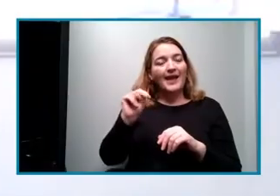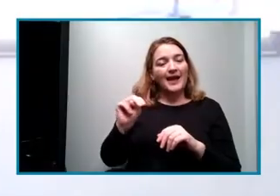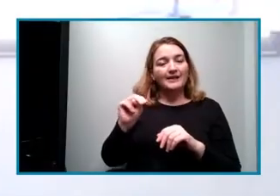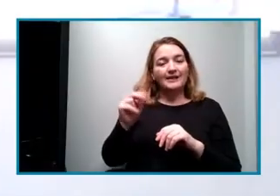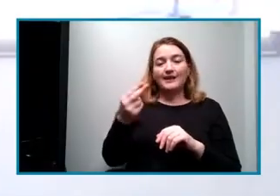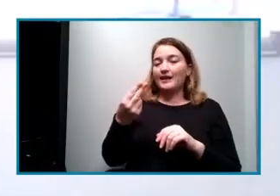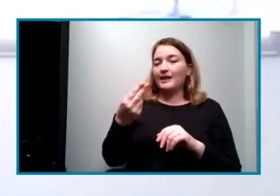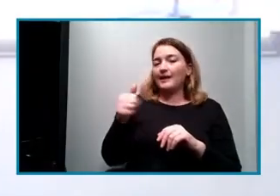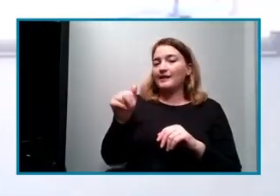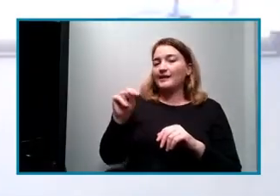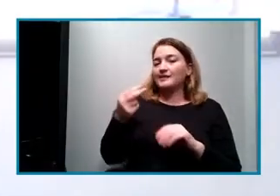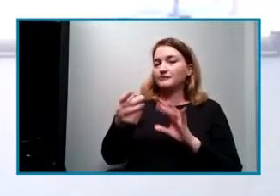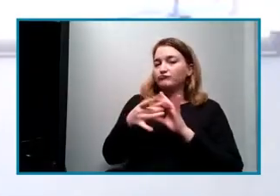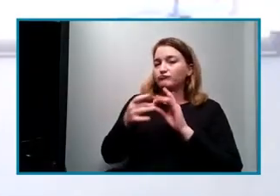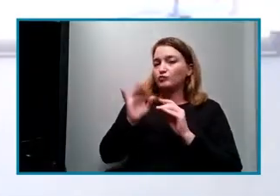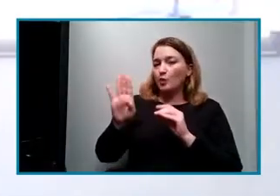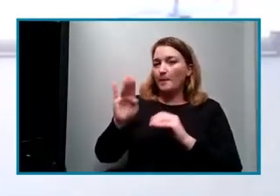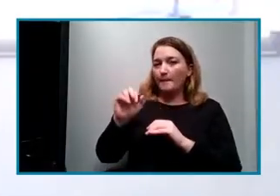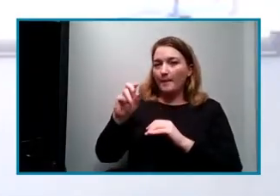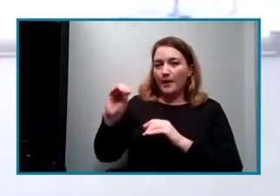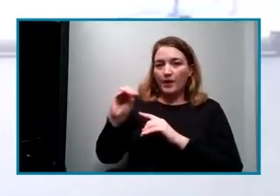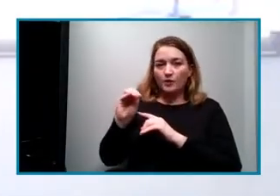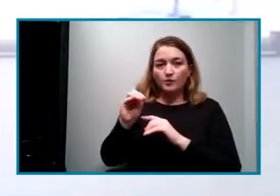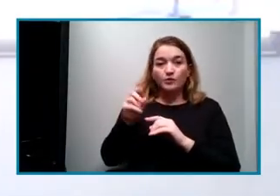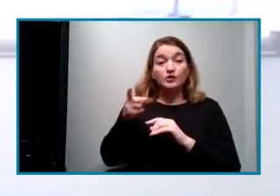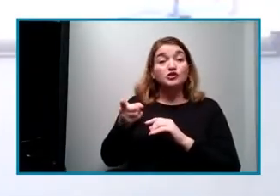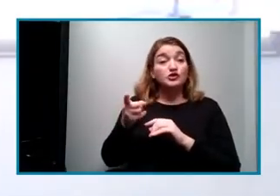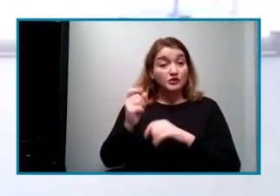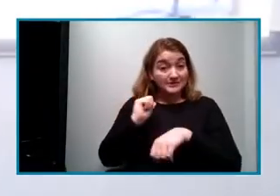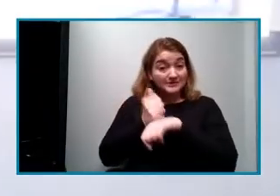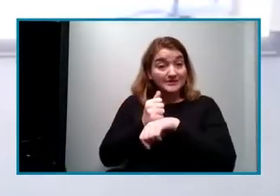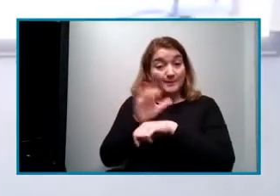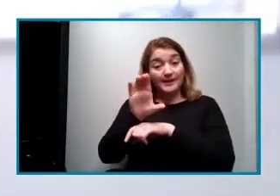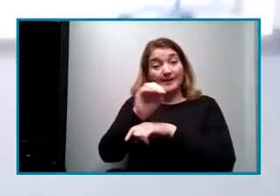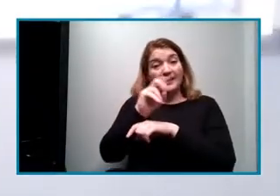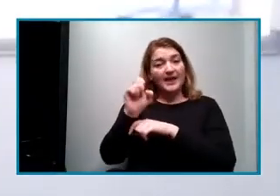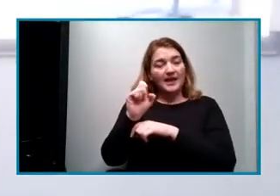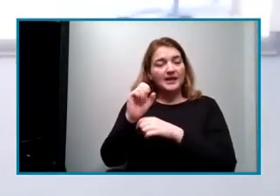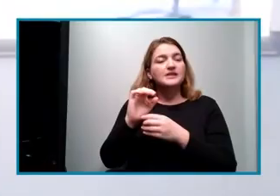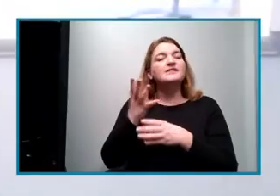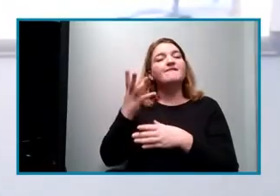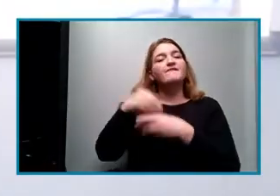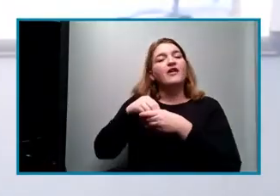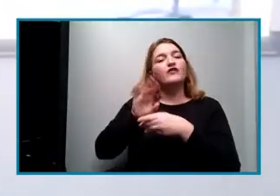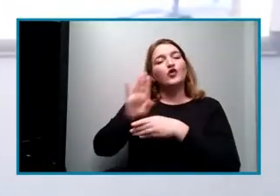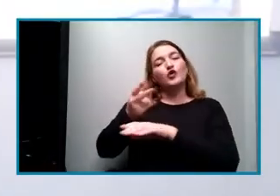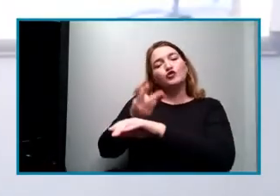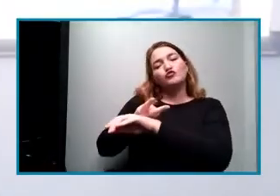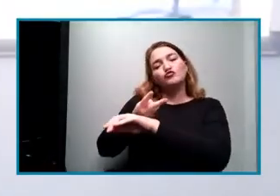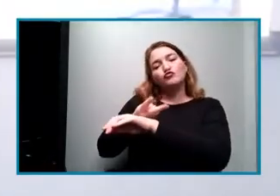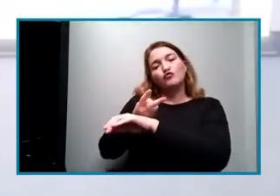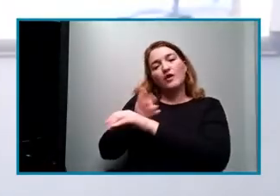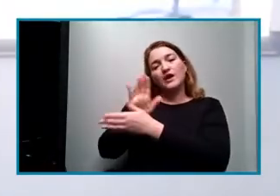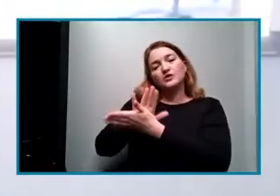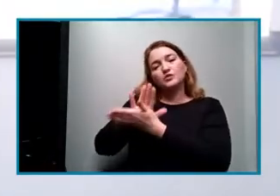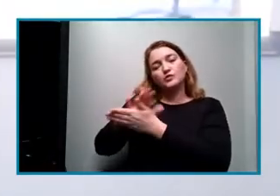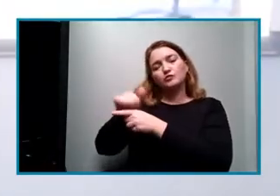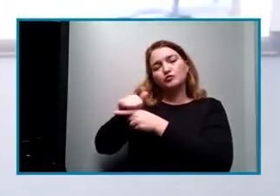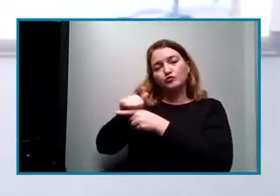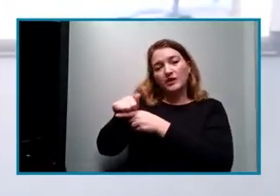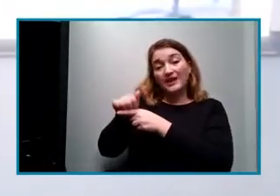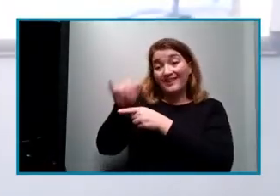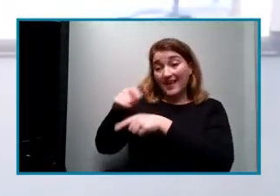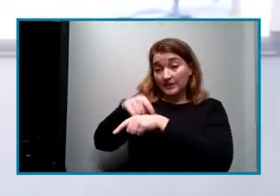case for support for us as part of her grad student training. And then once that period ended, it was a no-brainer that we should